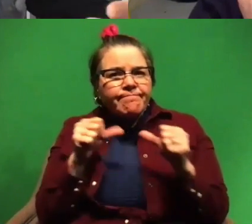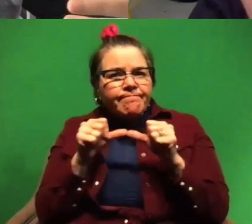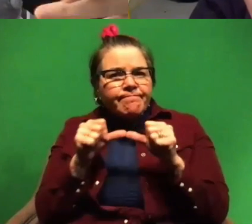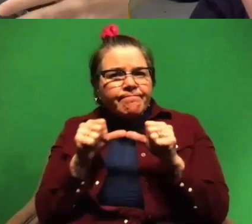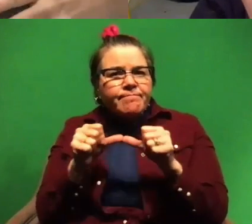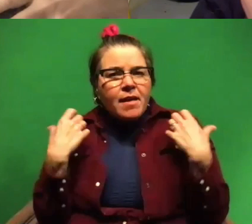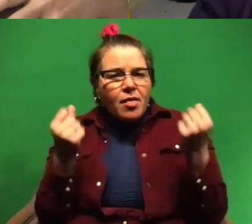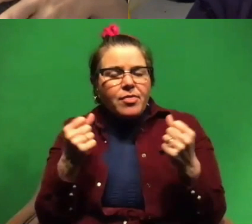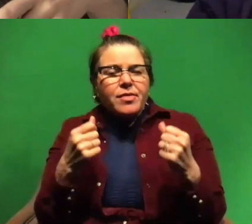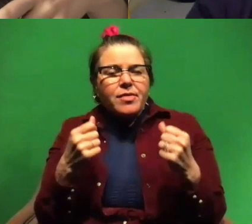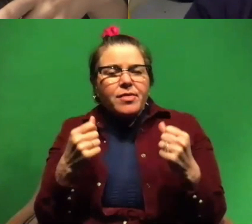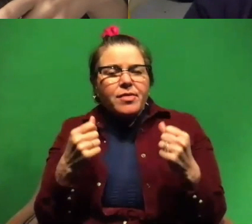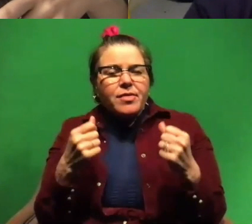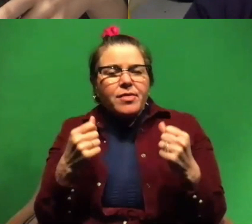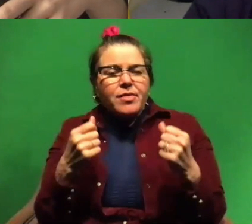have sensitive skin.